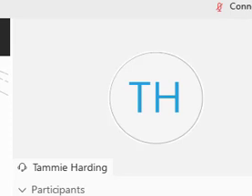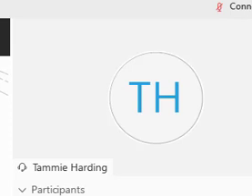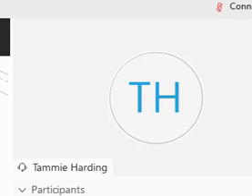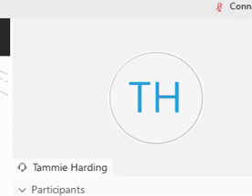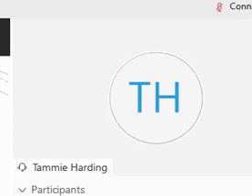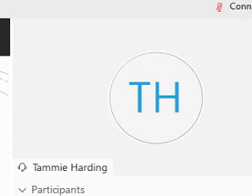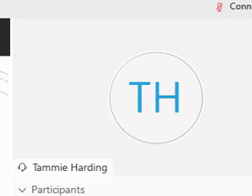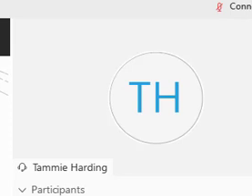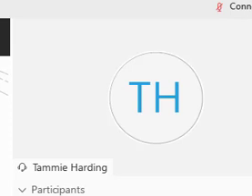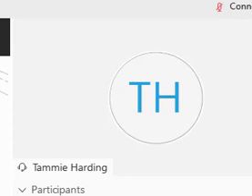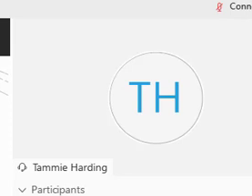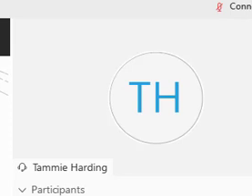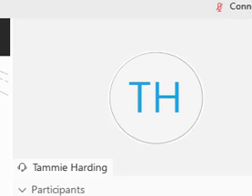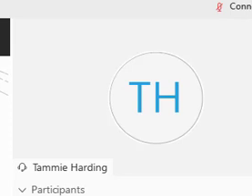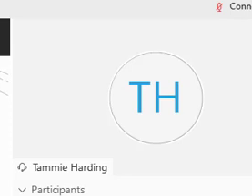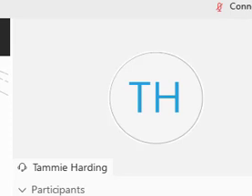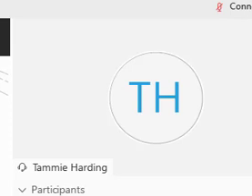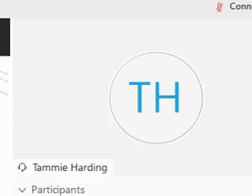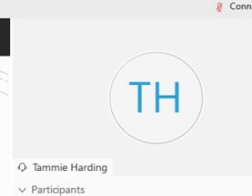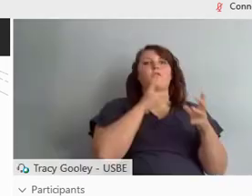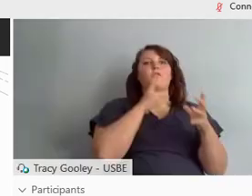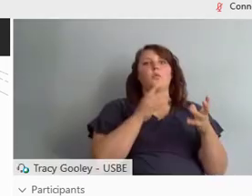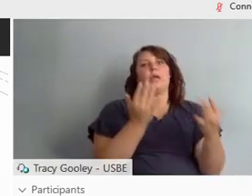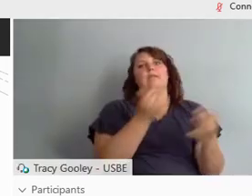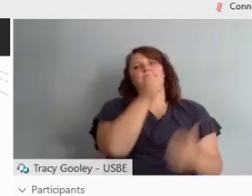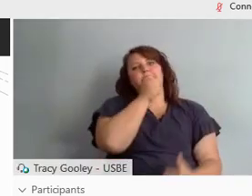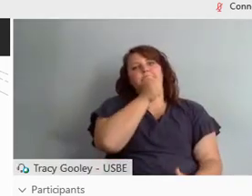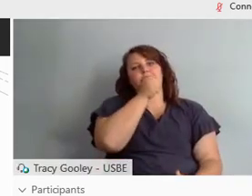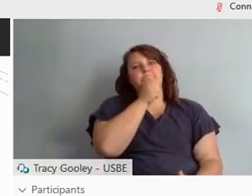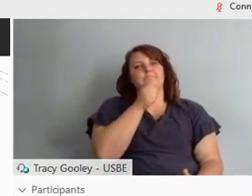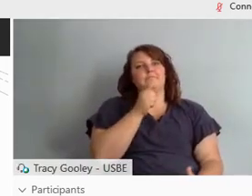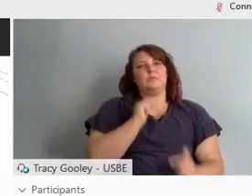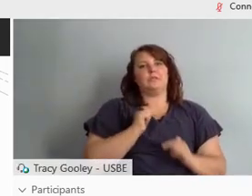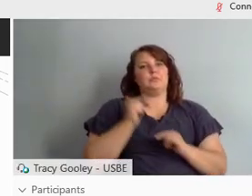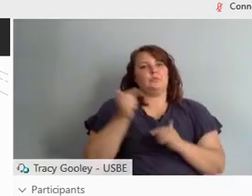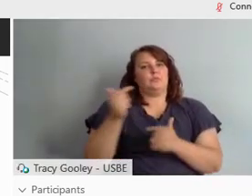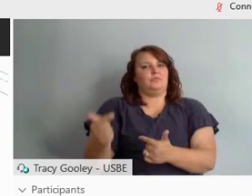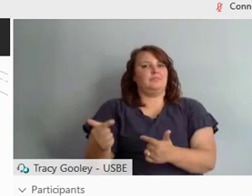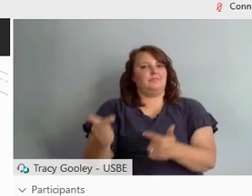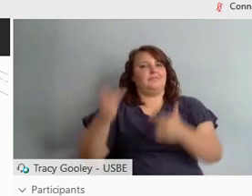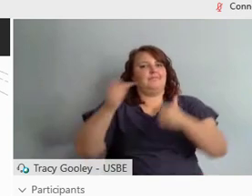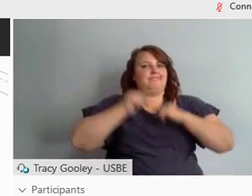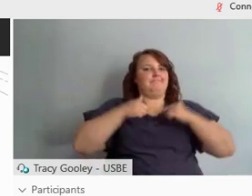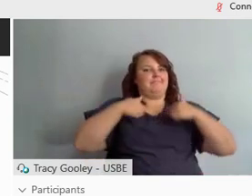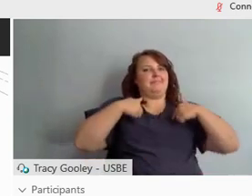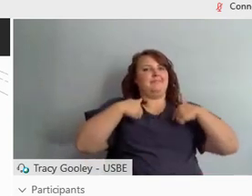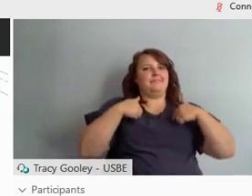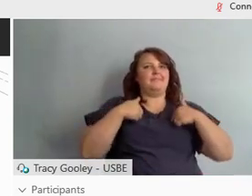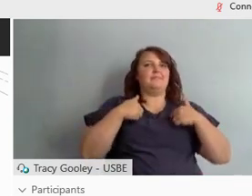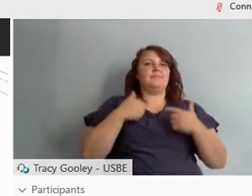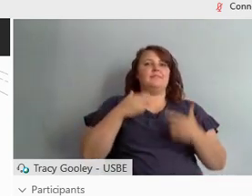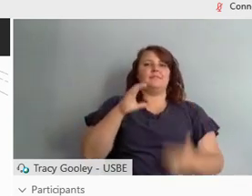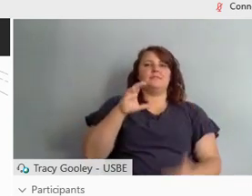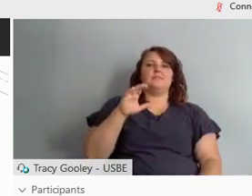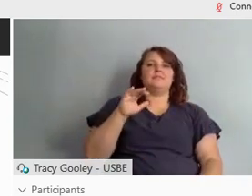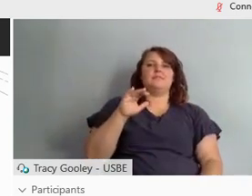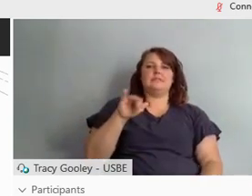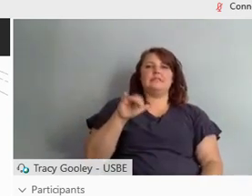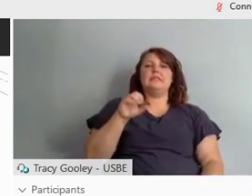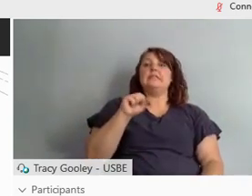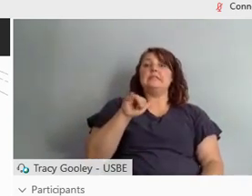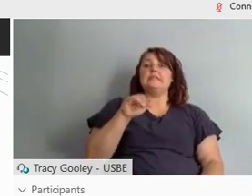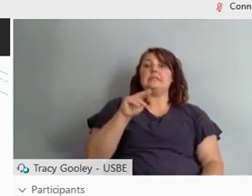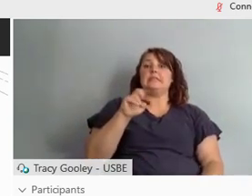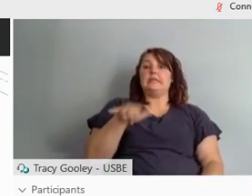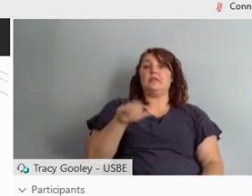All right, thank you for hanging in there with us while we switched over our presentations. This is Sydney Carter talking.